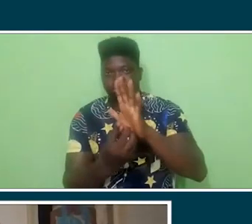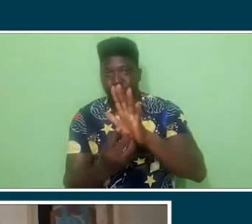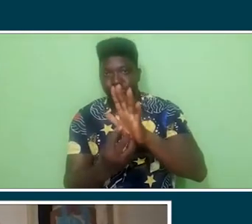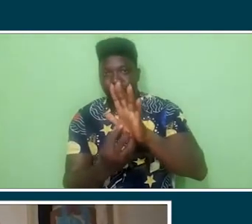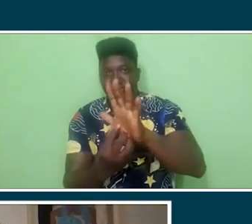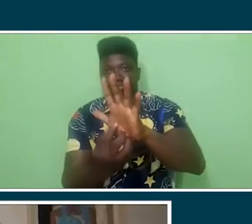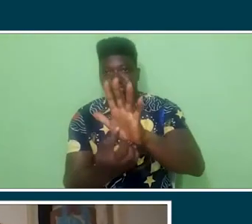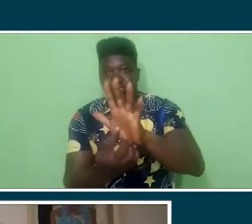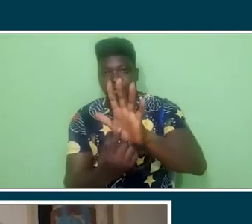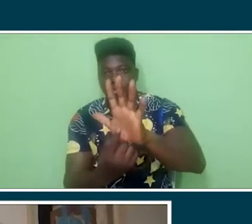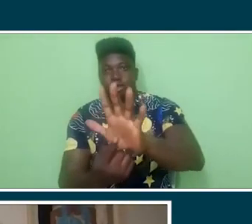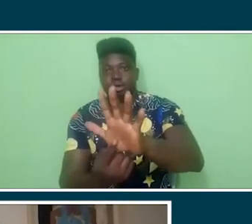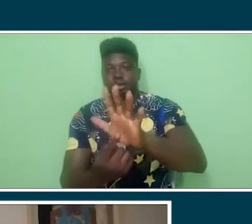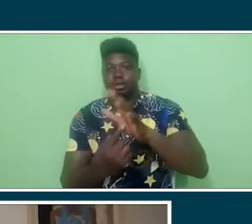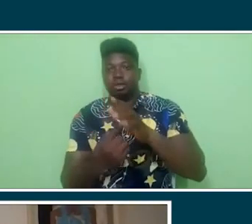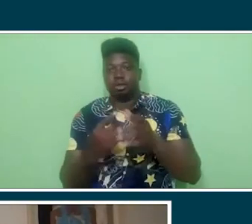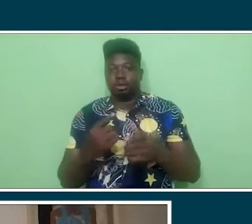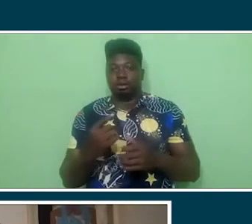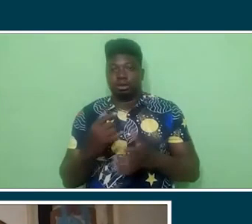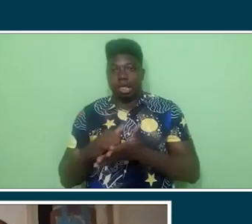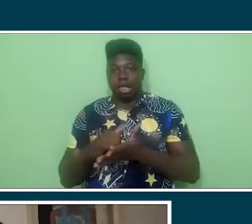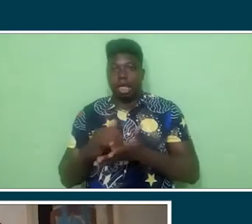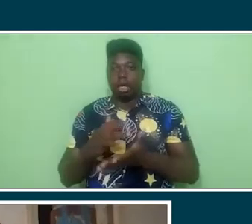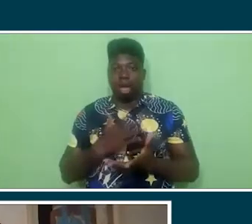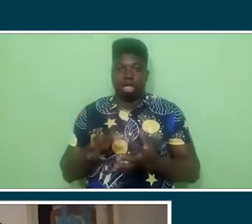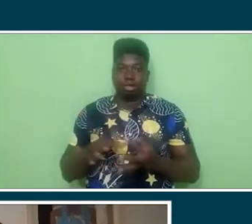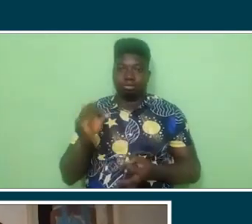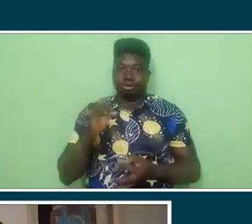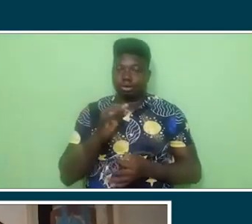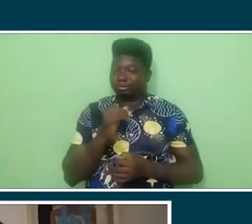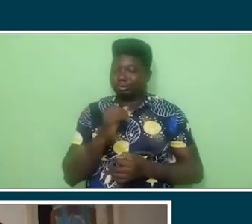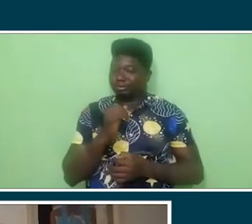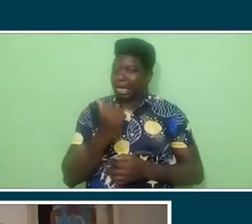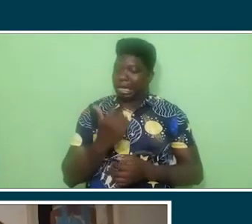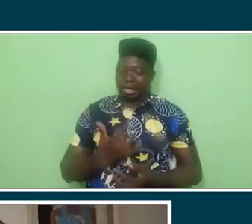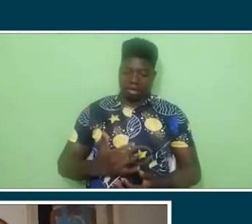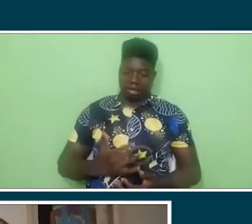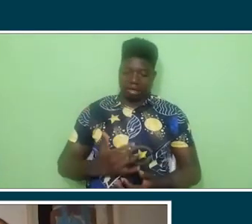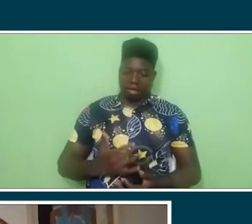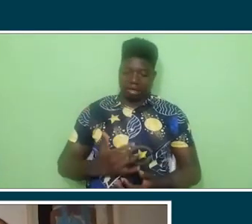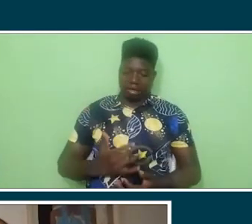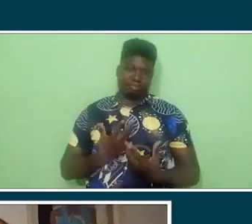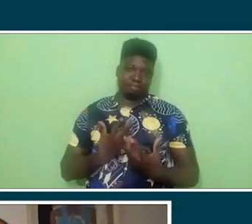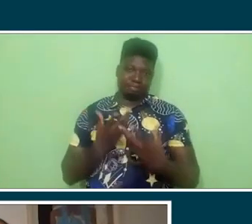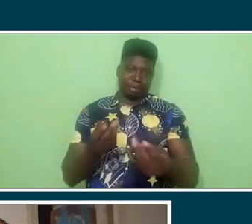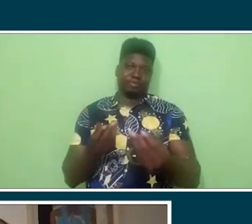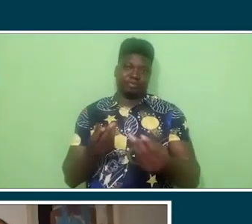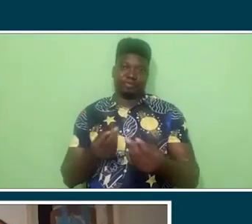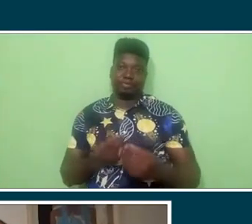freedom, and a freedom that isn't just about my freedom to enact vengeance,